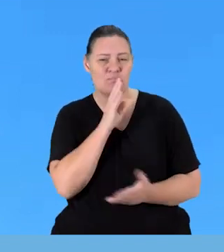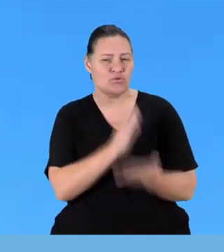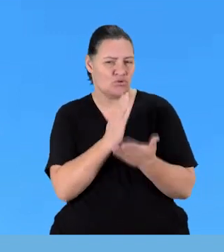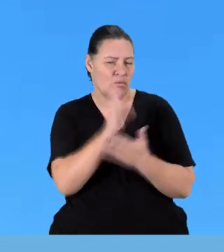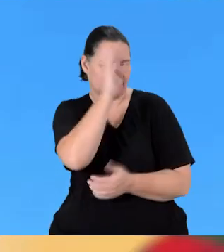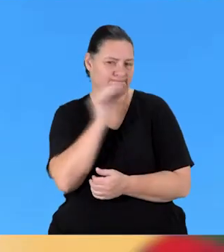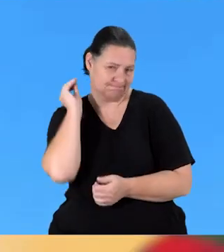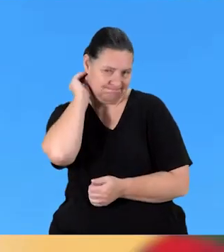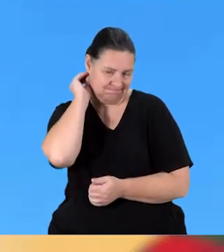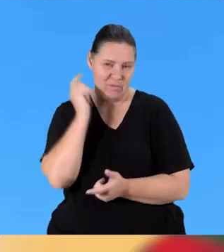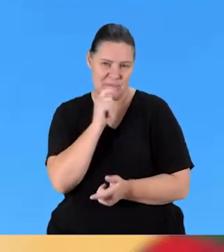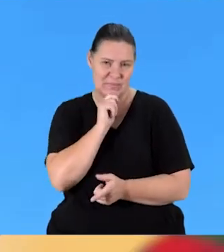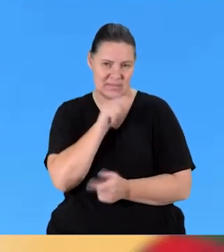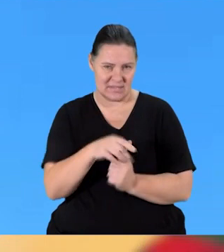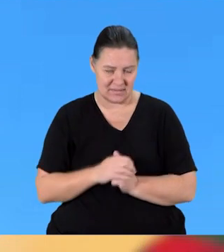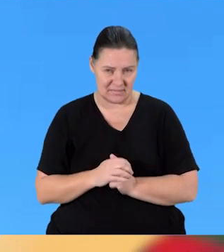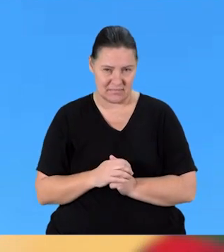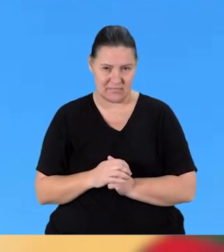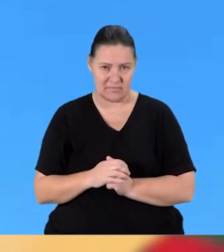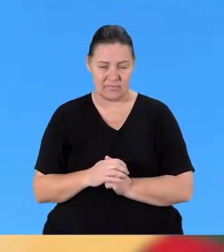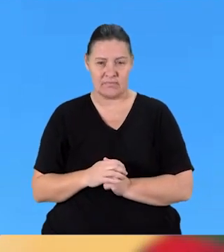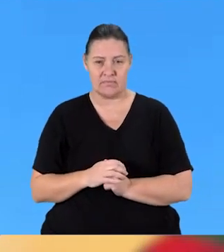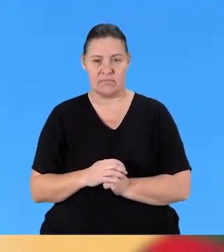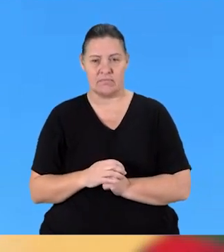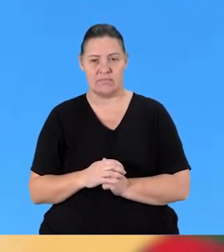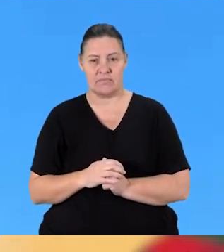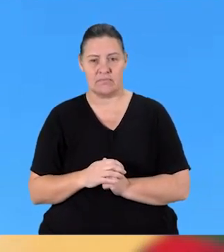words as we're using them. Also,